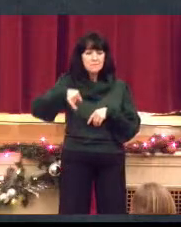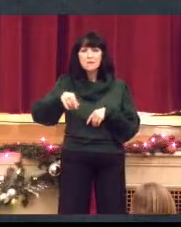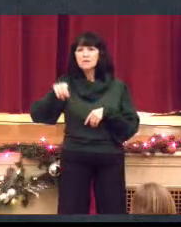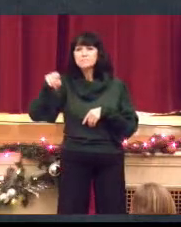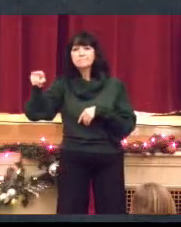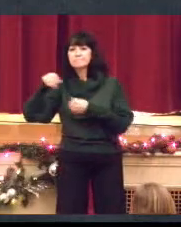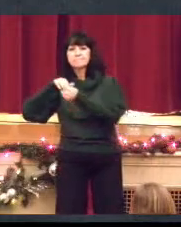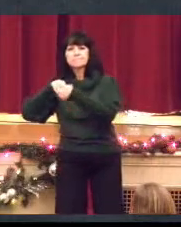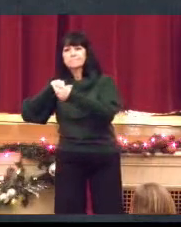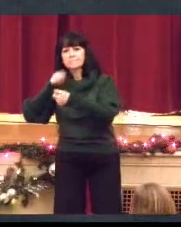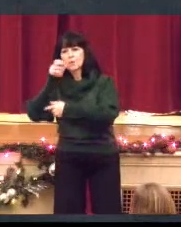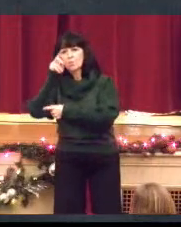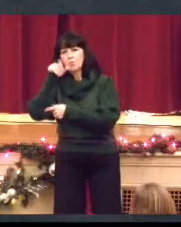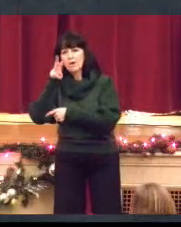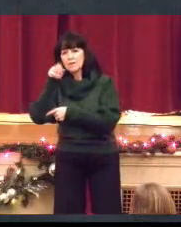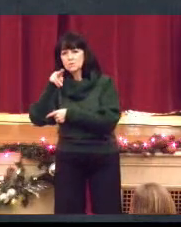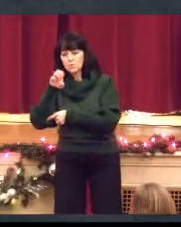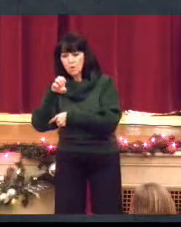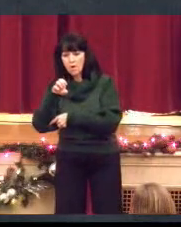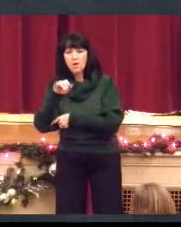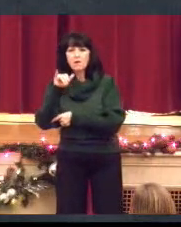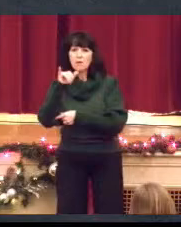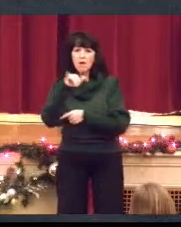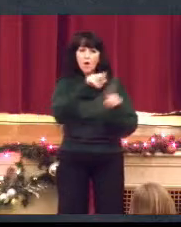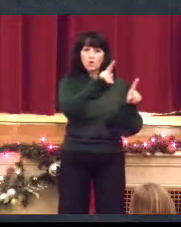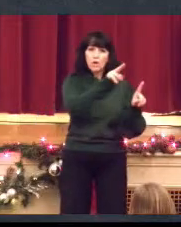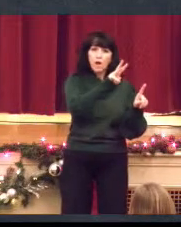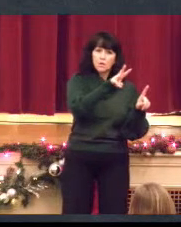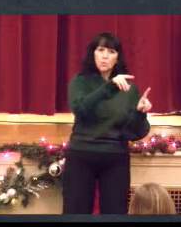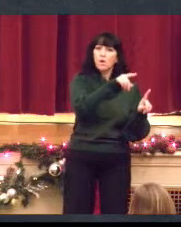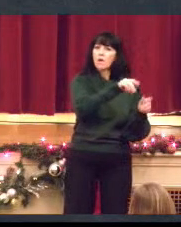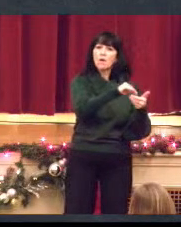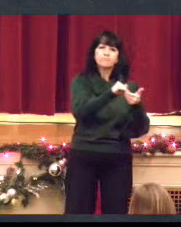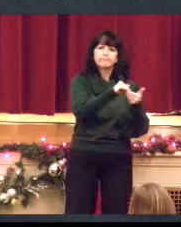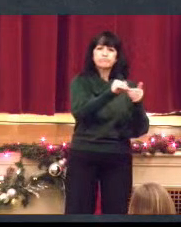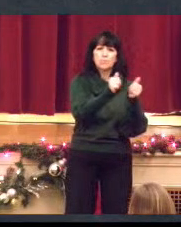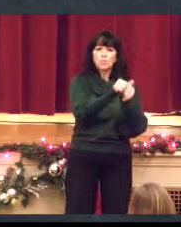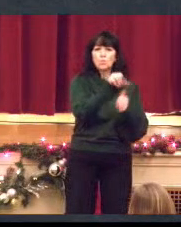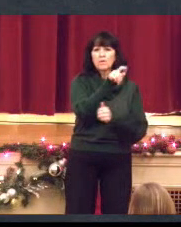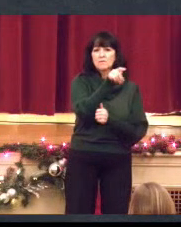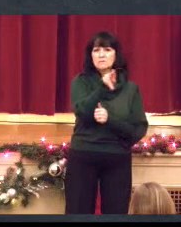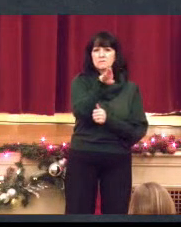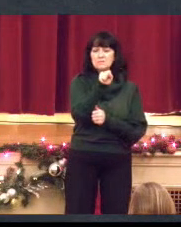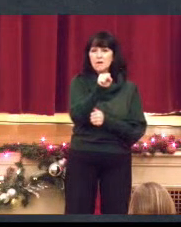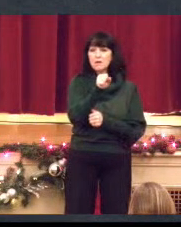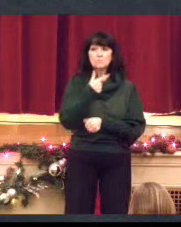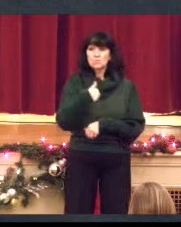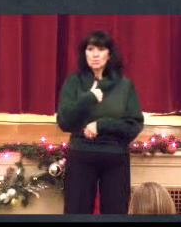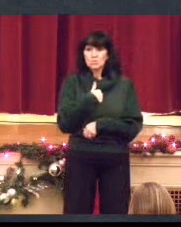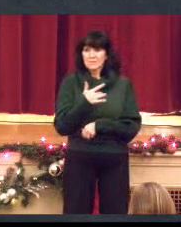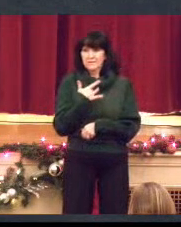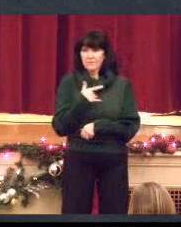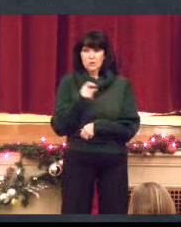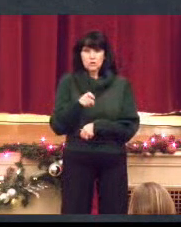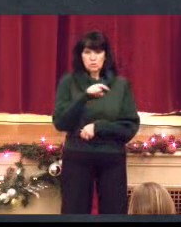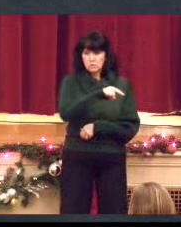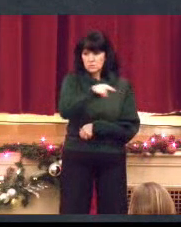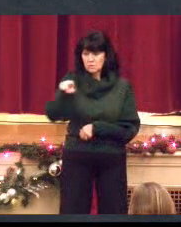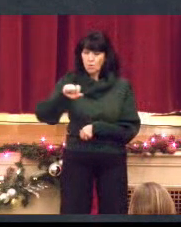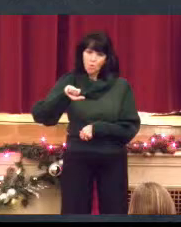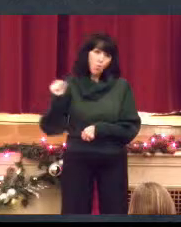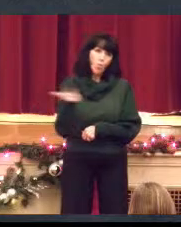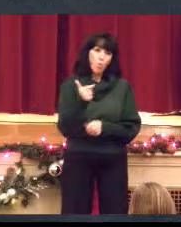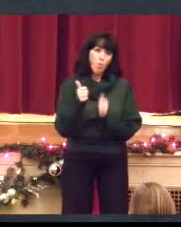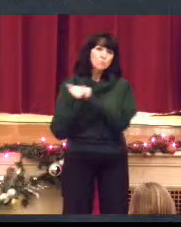with Stubbs. Well, we're suggesting and hoping that if we can get this collaborative built, that those community-based organizations will partner